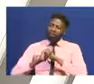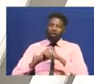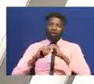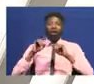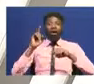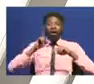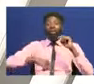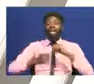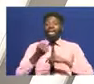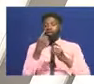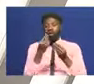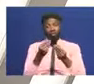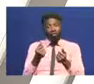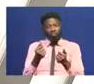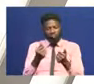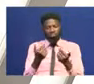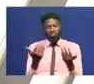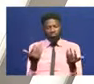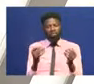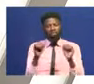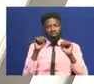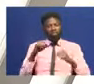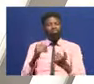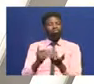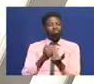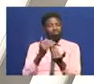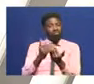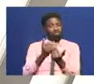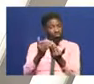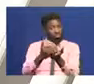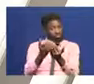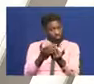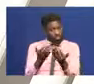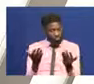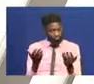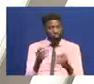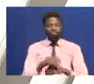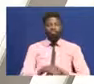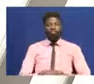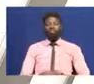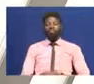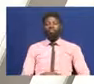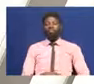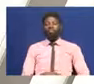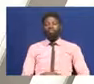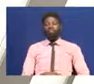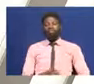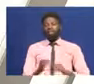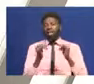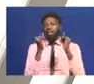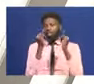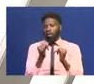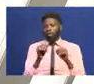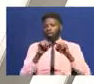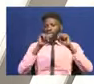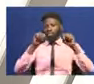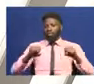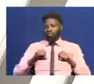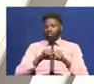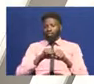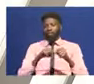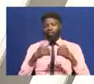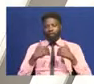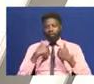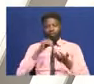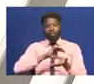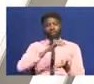illnesses are not curable for whatever reason, or they have reached the end of their lives, then they're also taken care of. So in this new dispensation, we have got three different funds. We've got